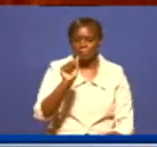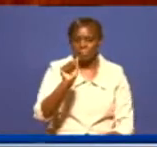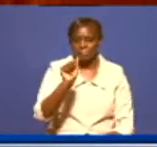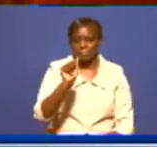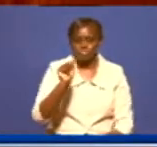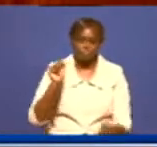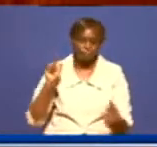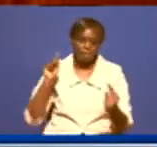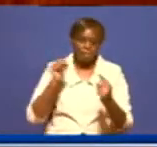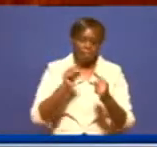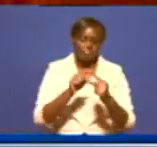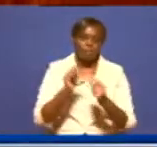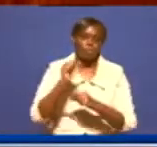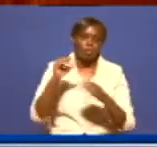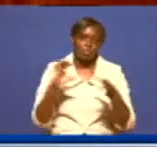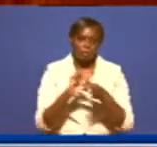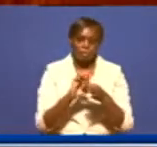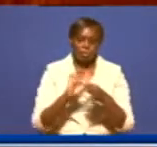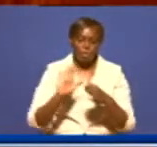that his own